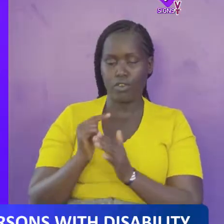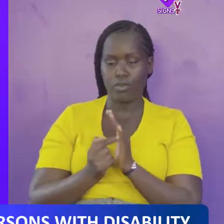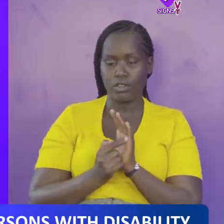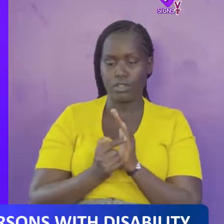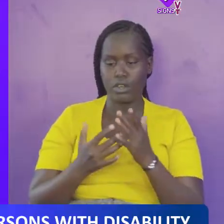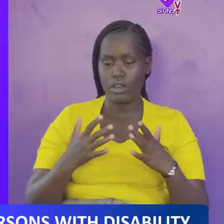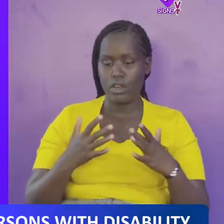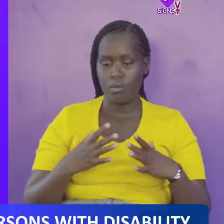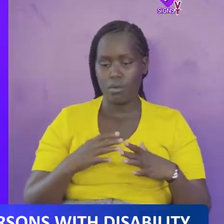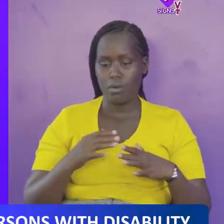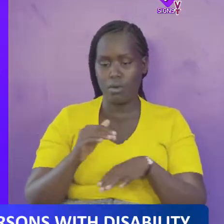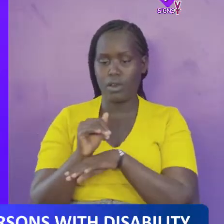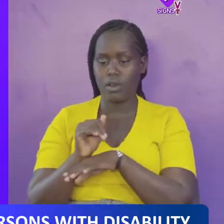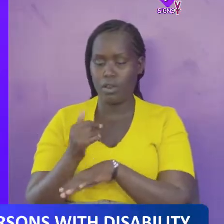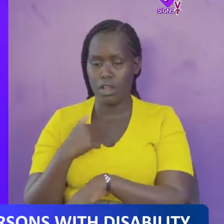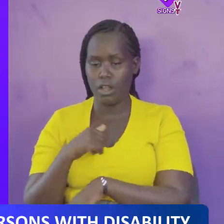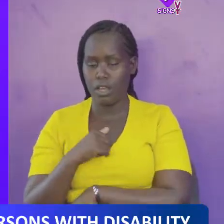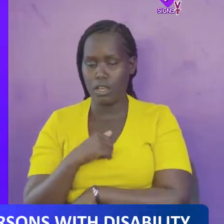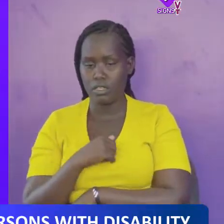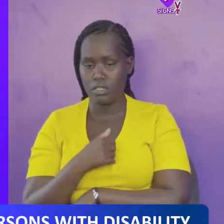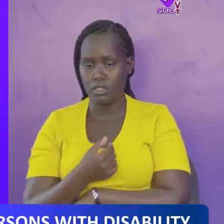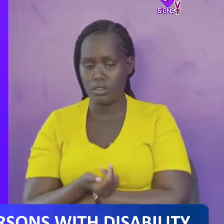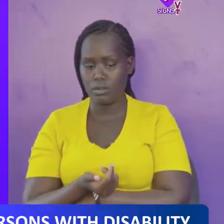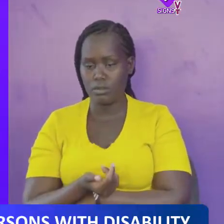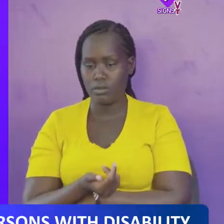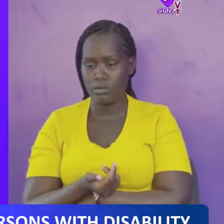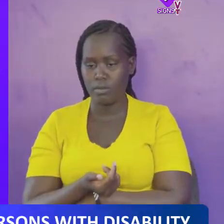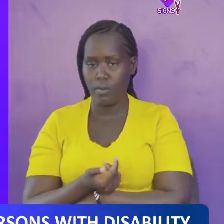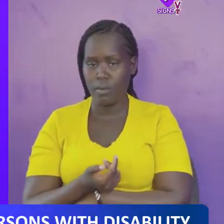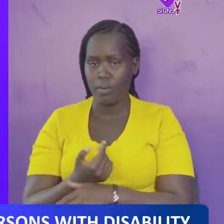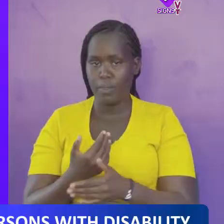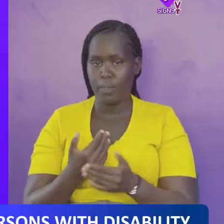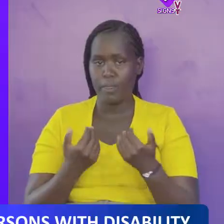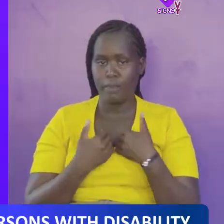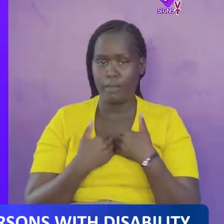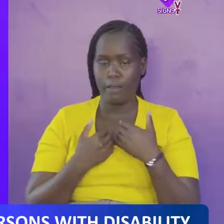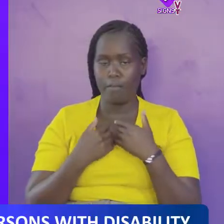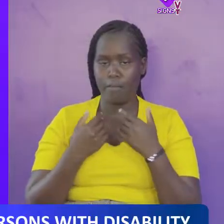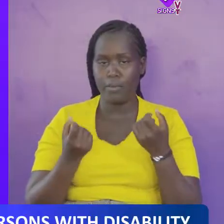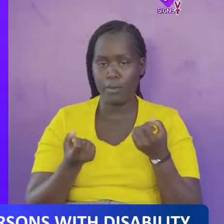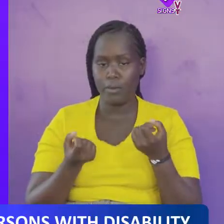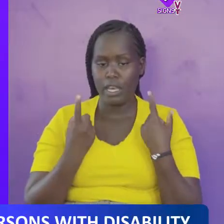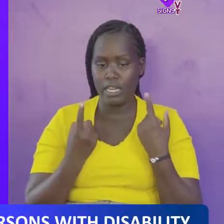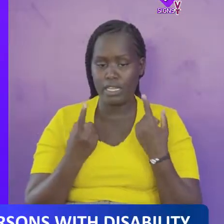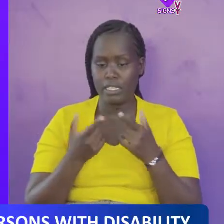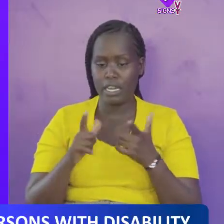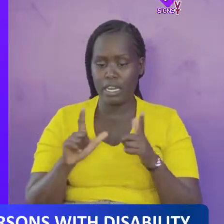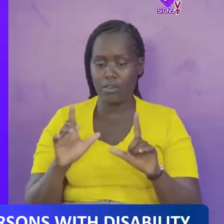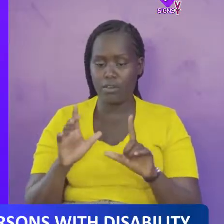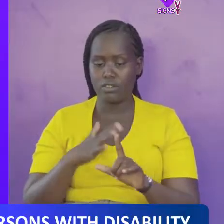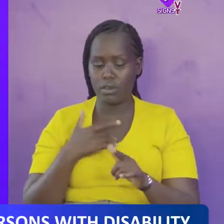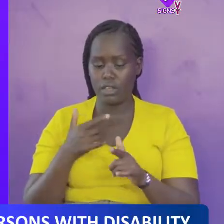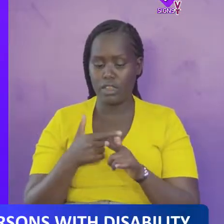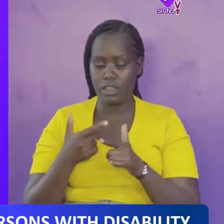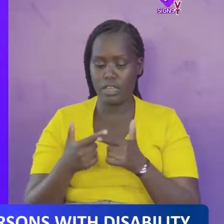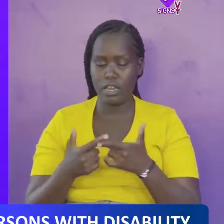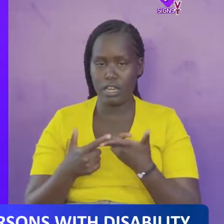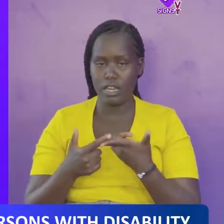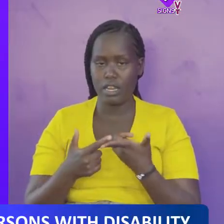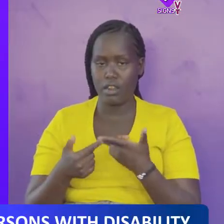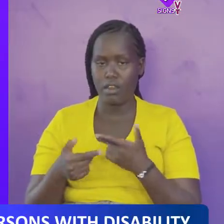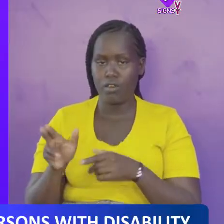as imbeciles, idiots, just because you do not understand my language. Yes. And then you call me an imbecile.